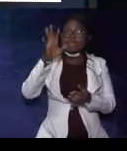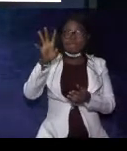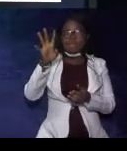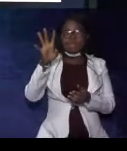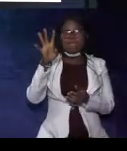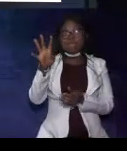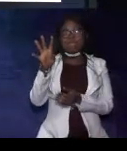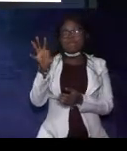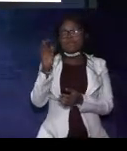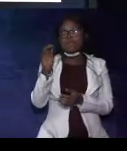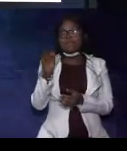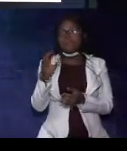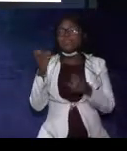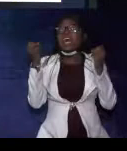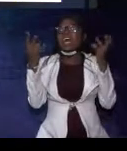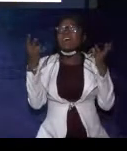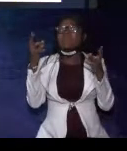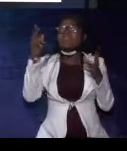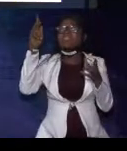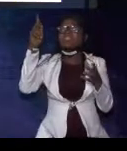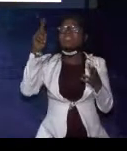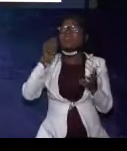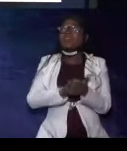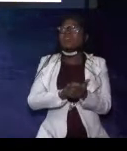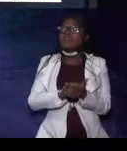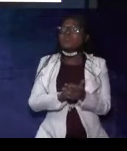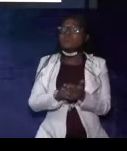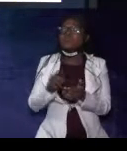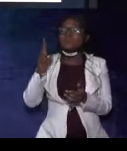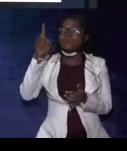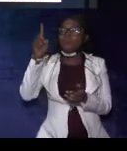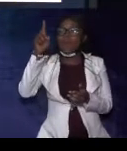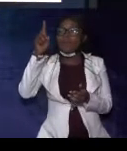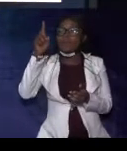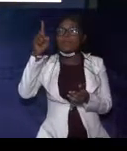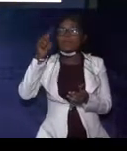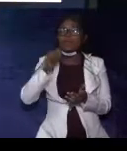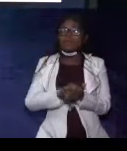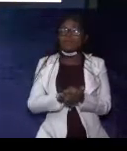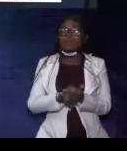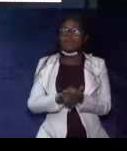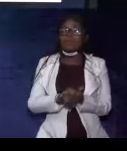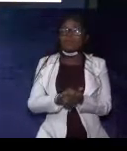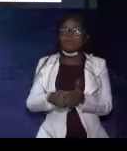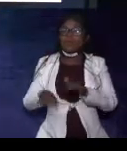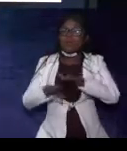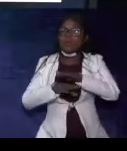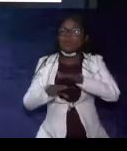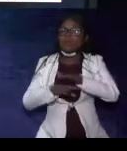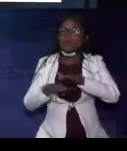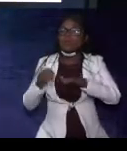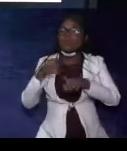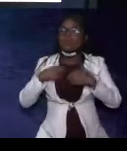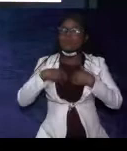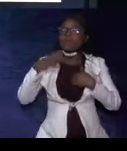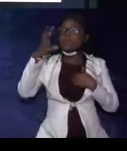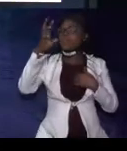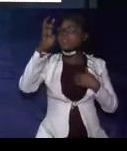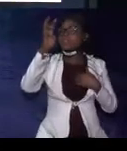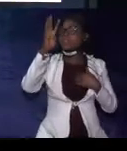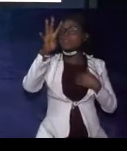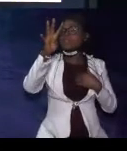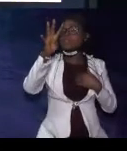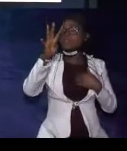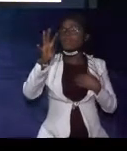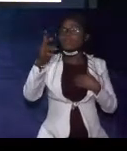you use 2 spaces to the right. That's 40. Under thousand. How many thousand? Just 1,000. So you put 1 to the